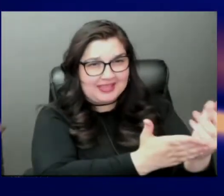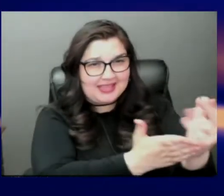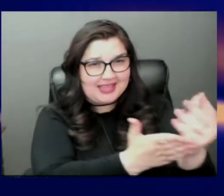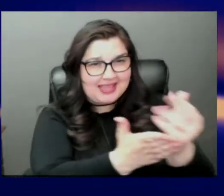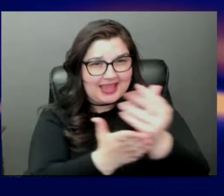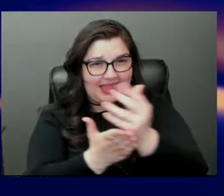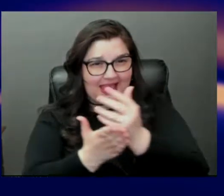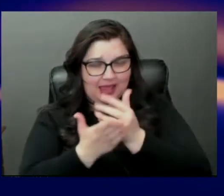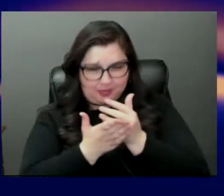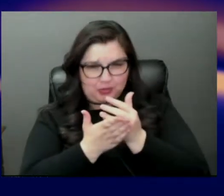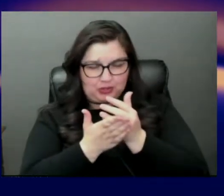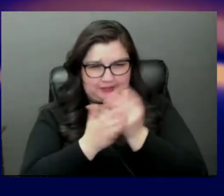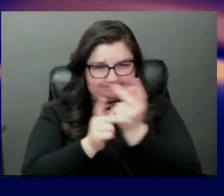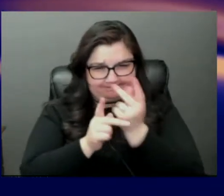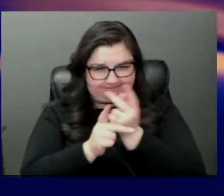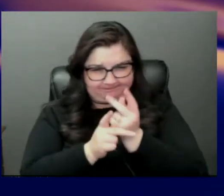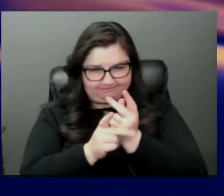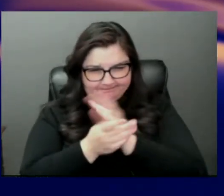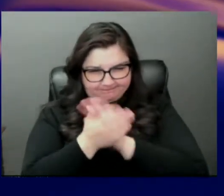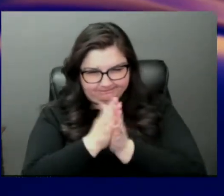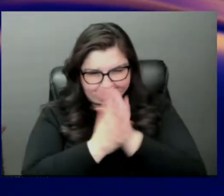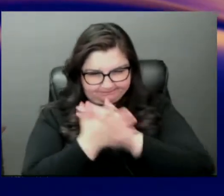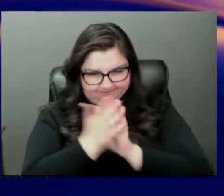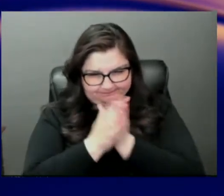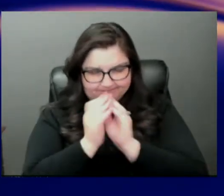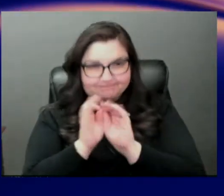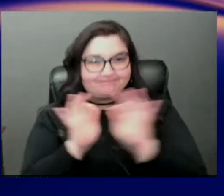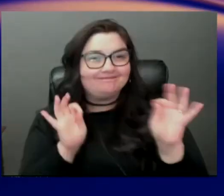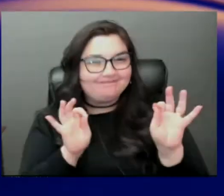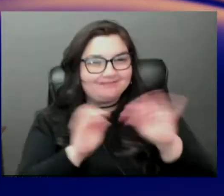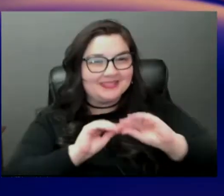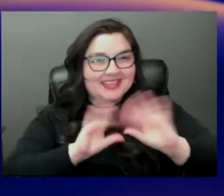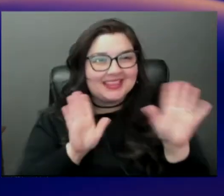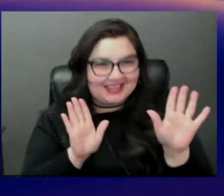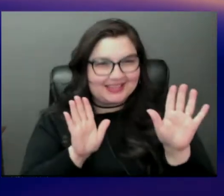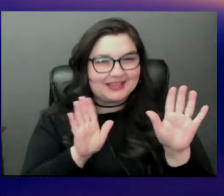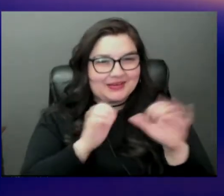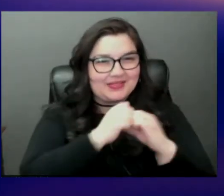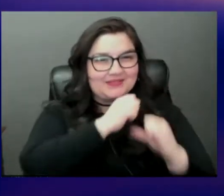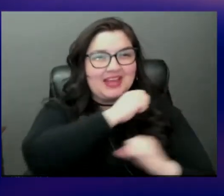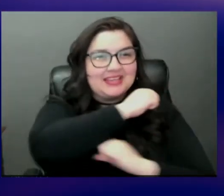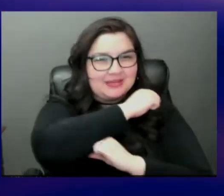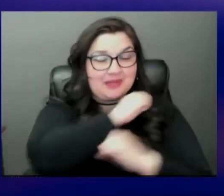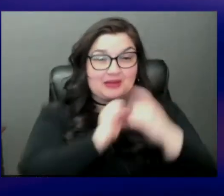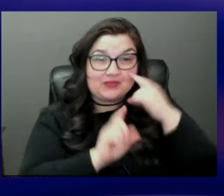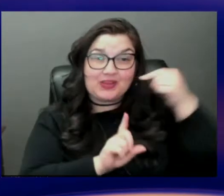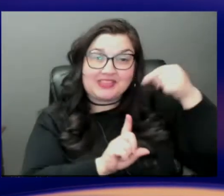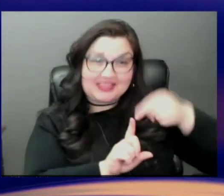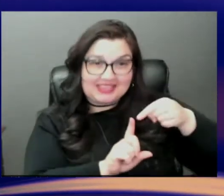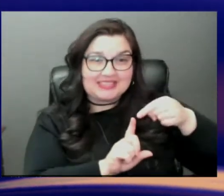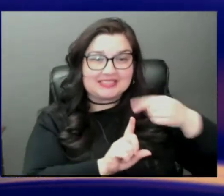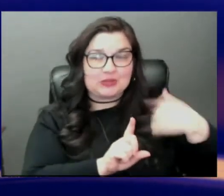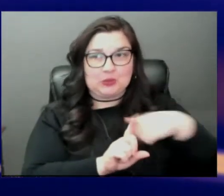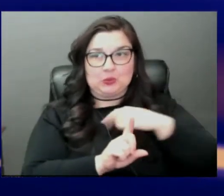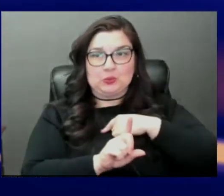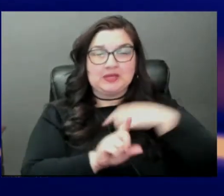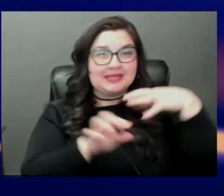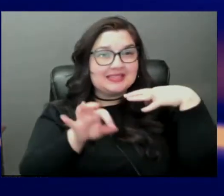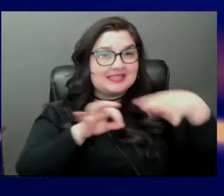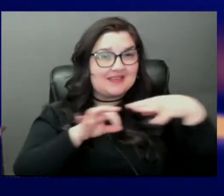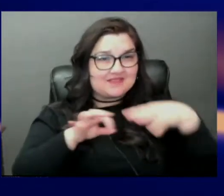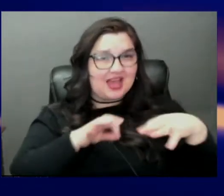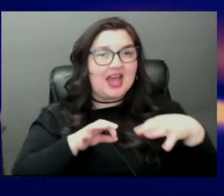crystallize that into the fundamental. And in this case, we define the digital twins